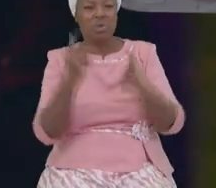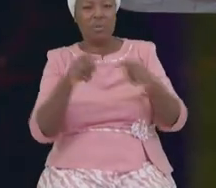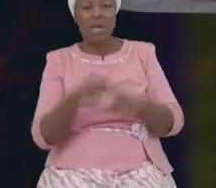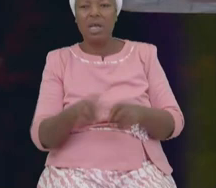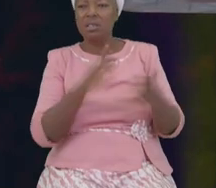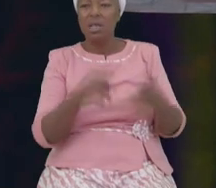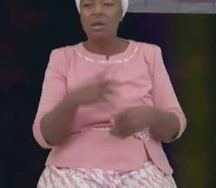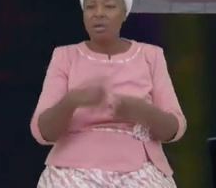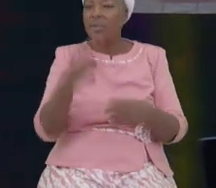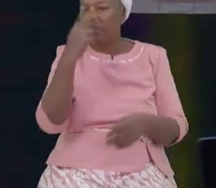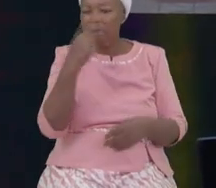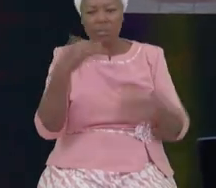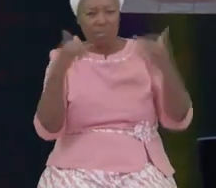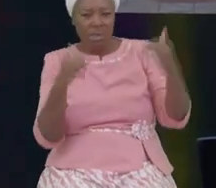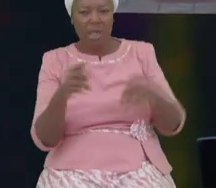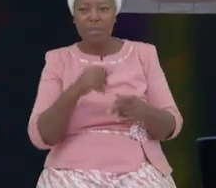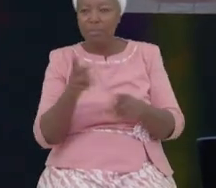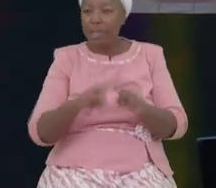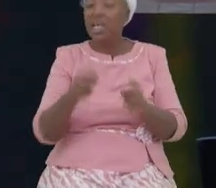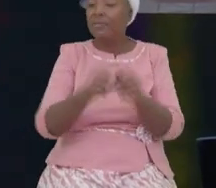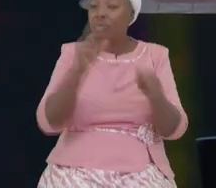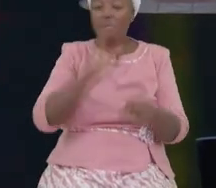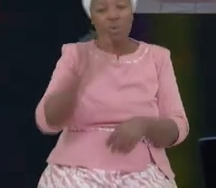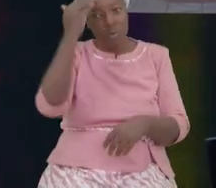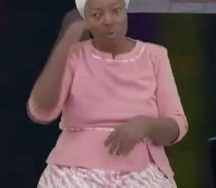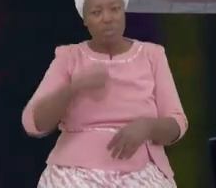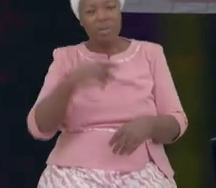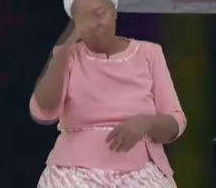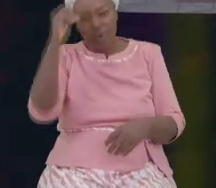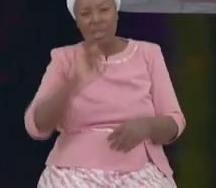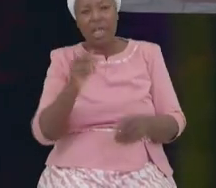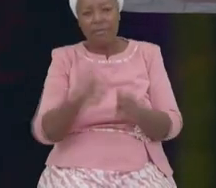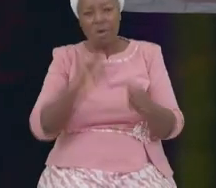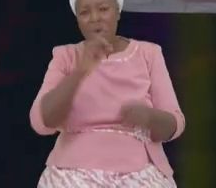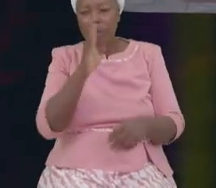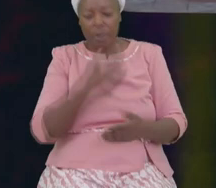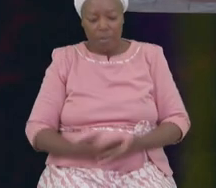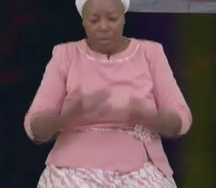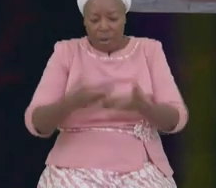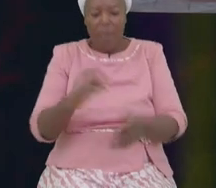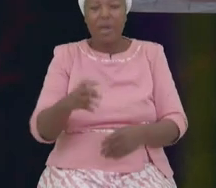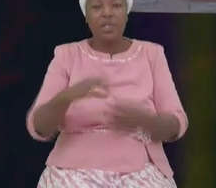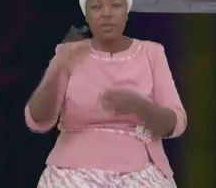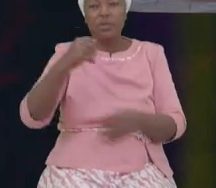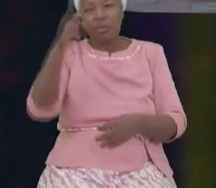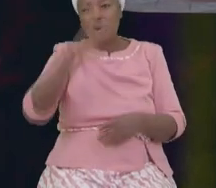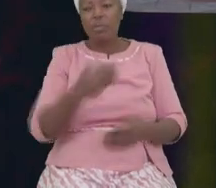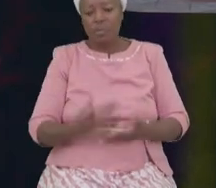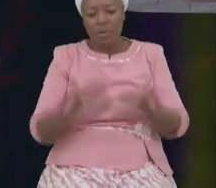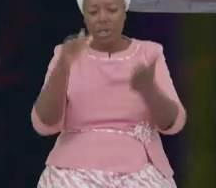spectator. Everyone will know me. Everyone will be born by the Spirit of God, born again,